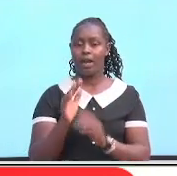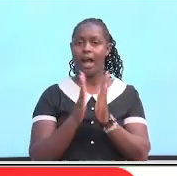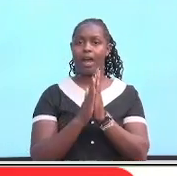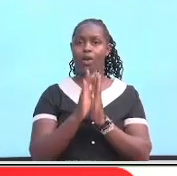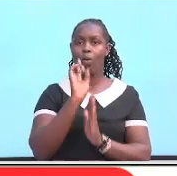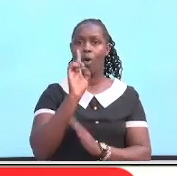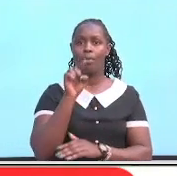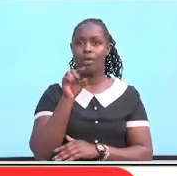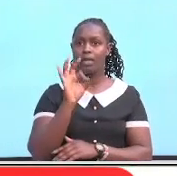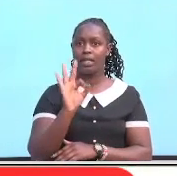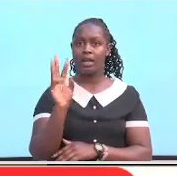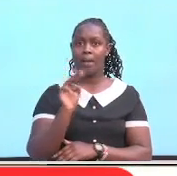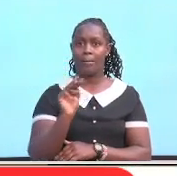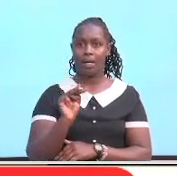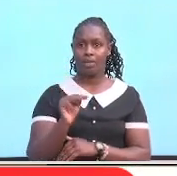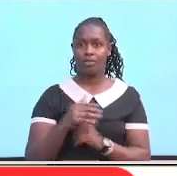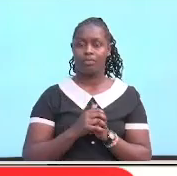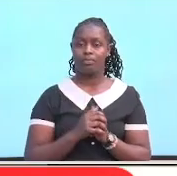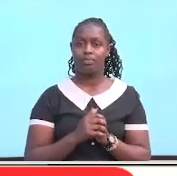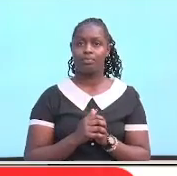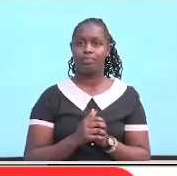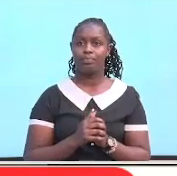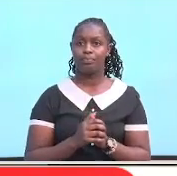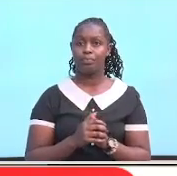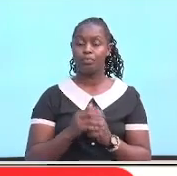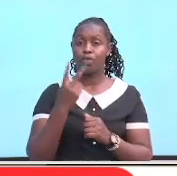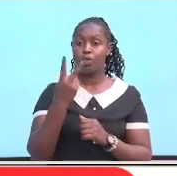million Kenya shillings, respectively. In